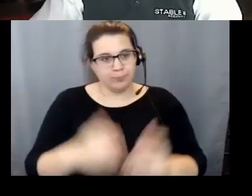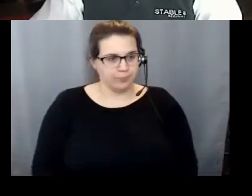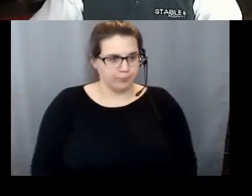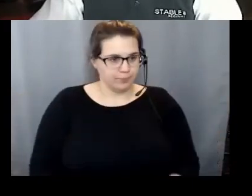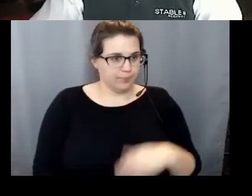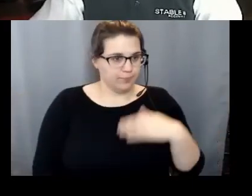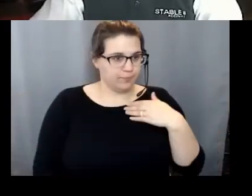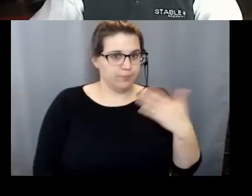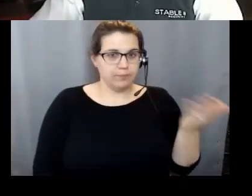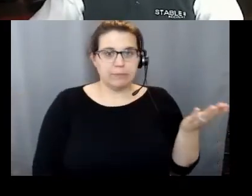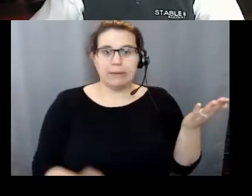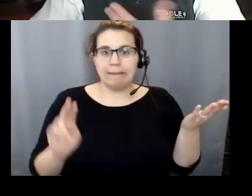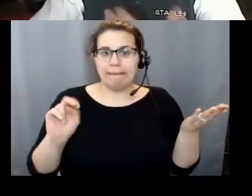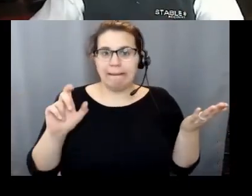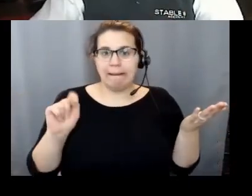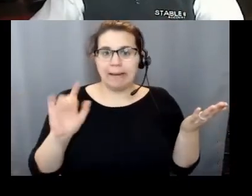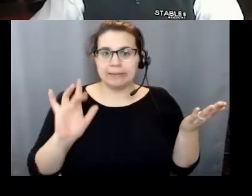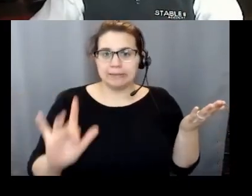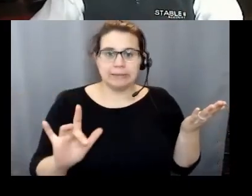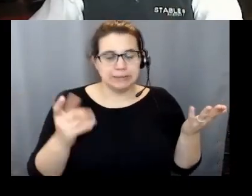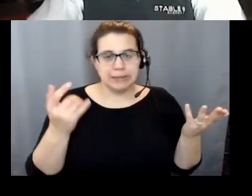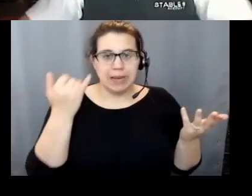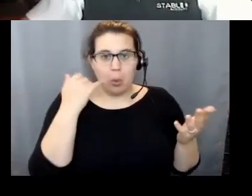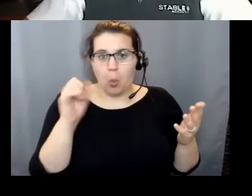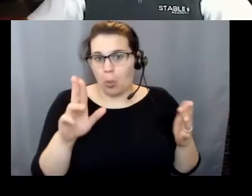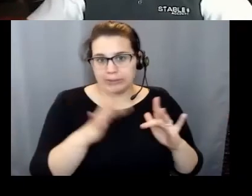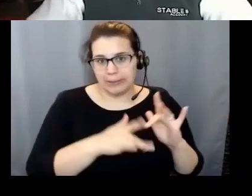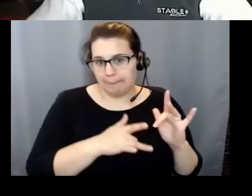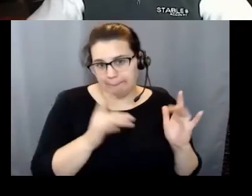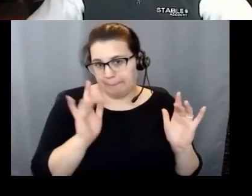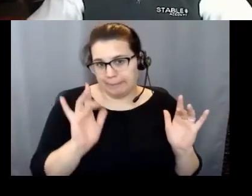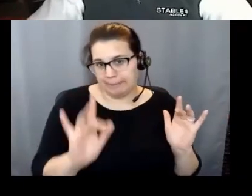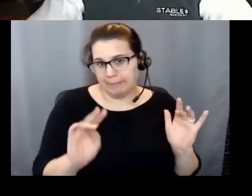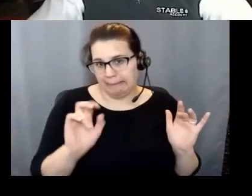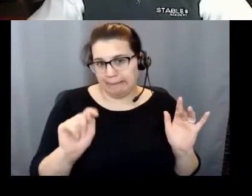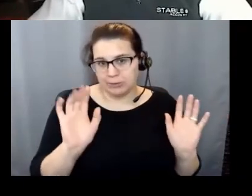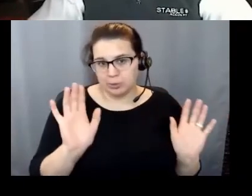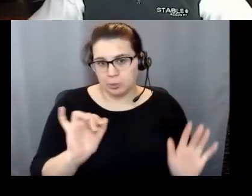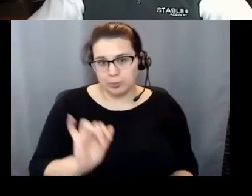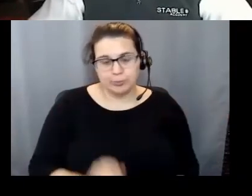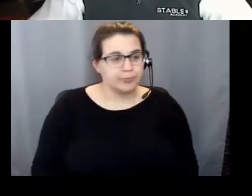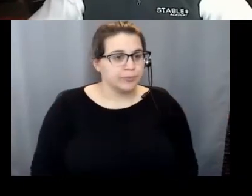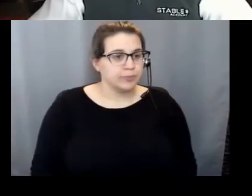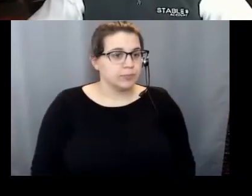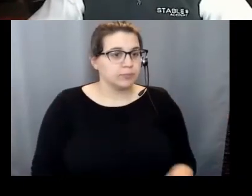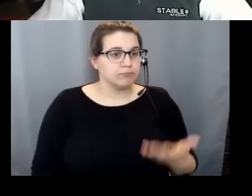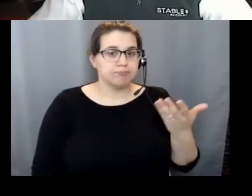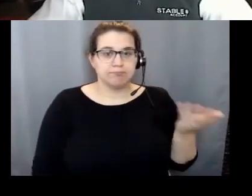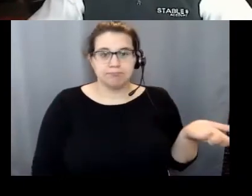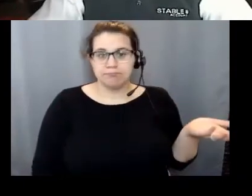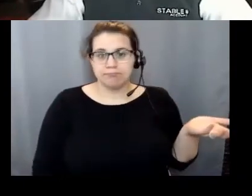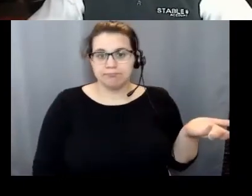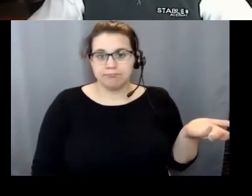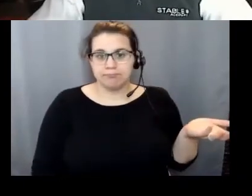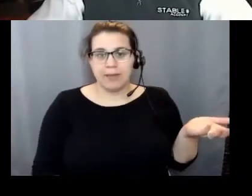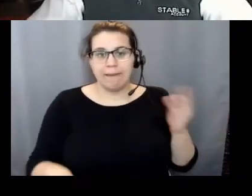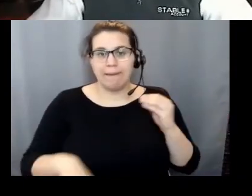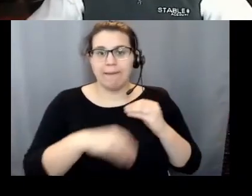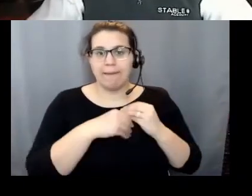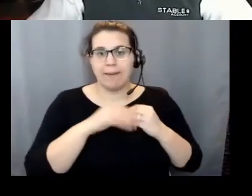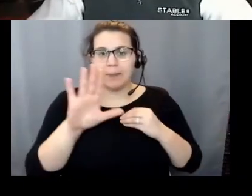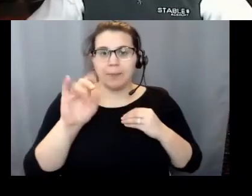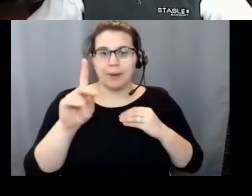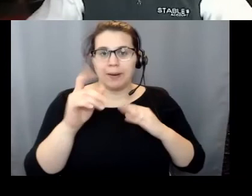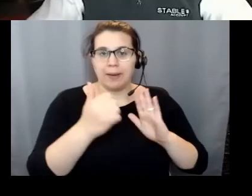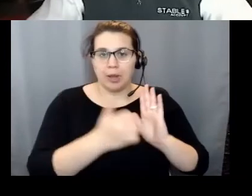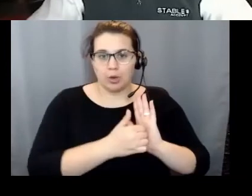after that goal is set, or if you just want to bypass, you click next, and then we come into where you're going to add a bank account. I'll